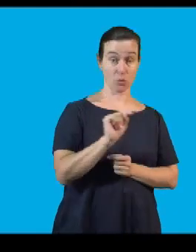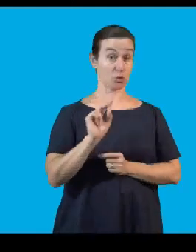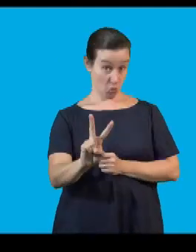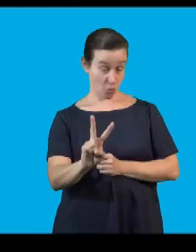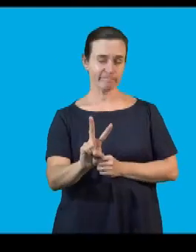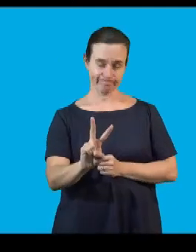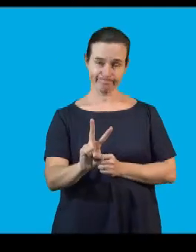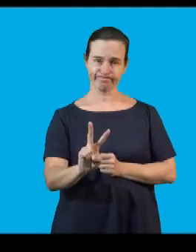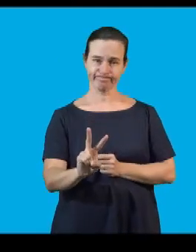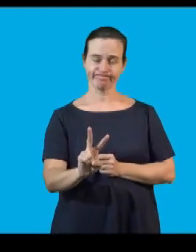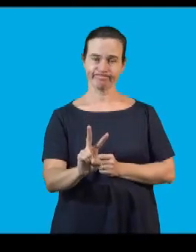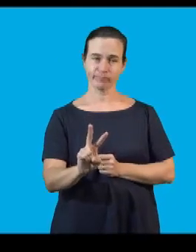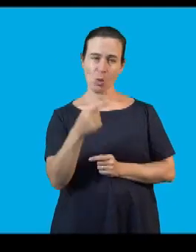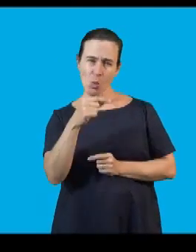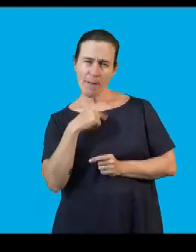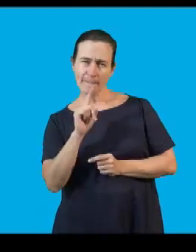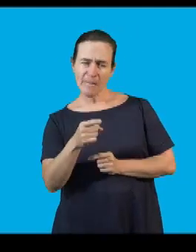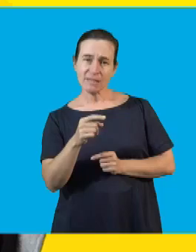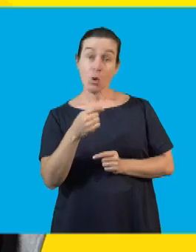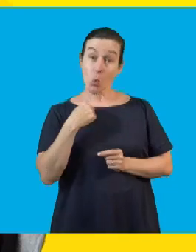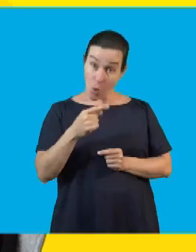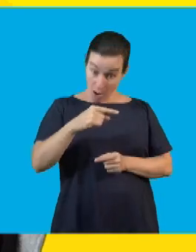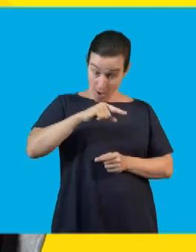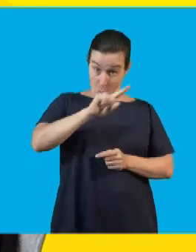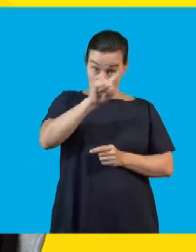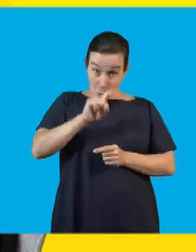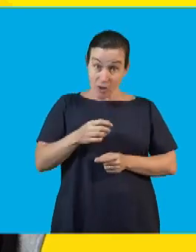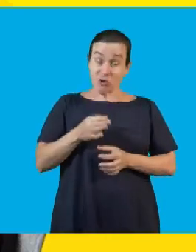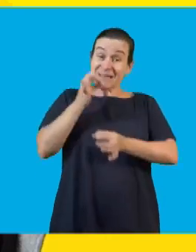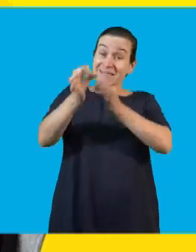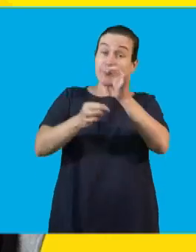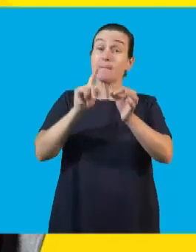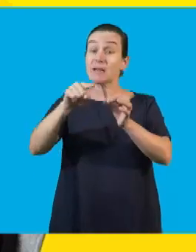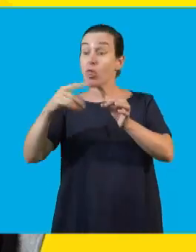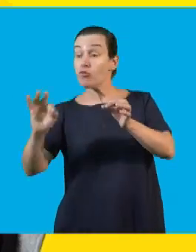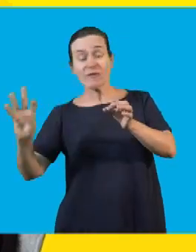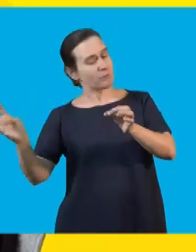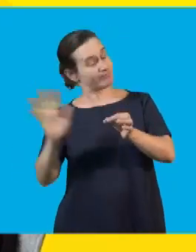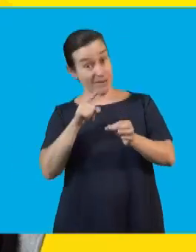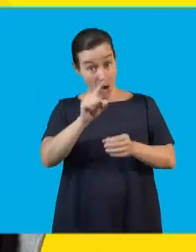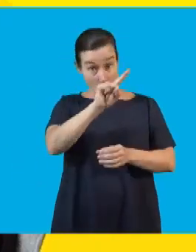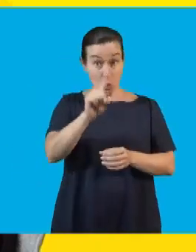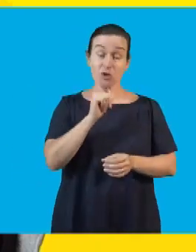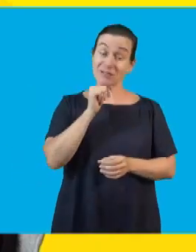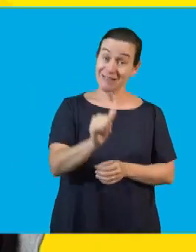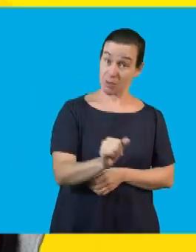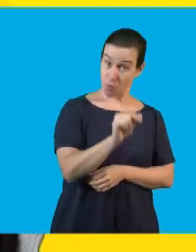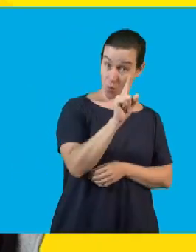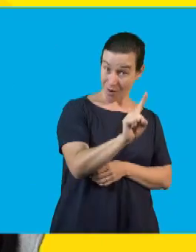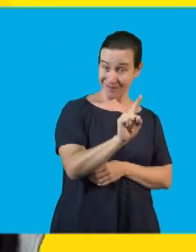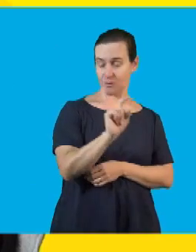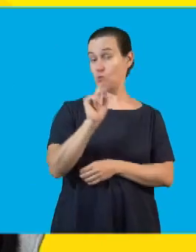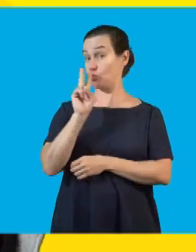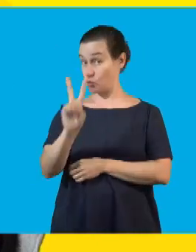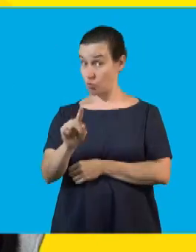1 and 2. Now remember, we're locating you in the cartoon. So we don't want you to look at the other frames. We want your